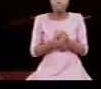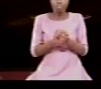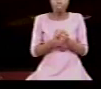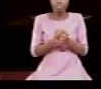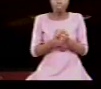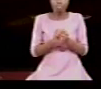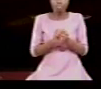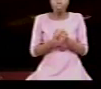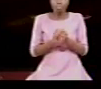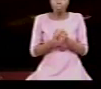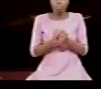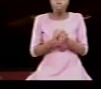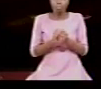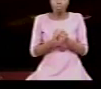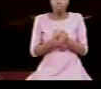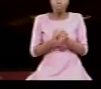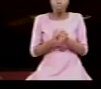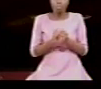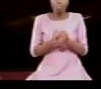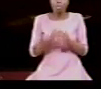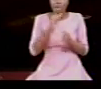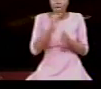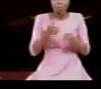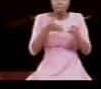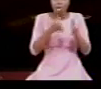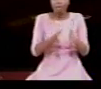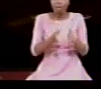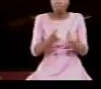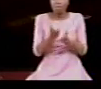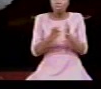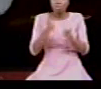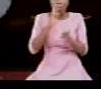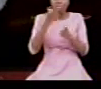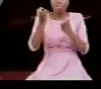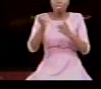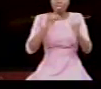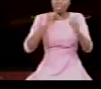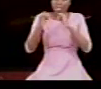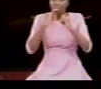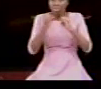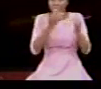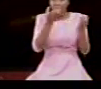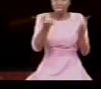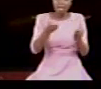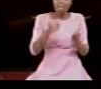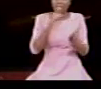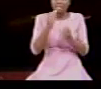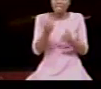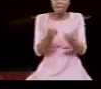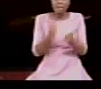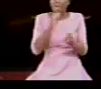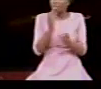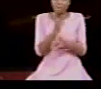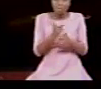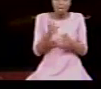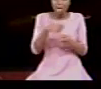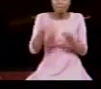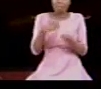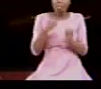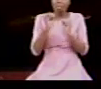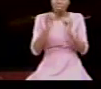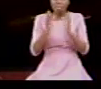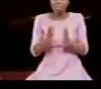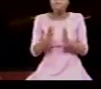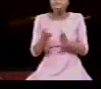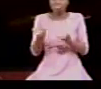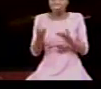busy. Just sit down. Someone around, someone not here now, discussing here, being in the car, don't care about the teaching, they're in the car